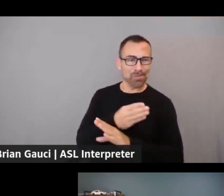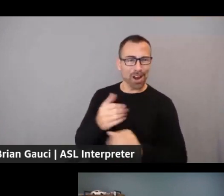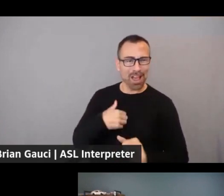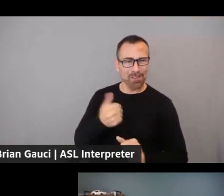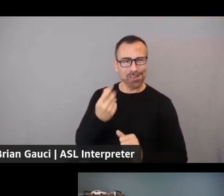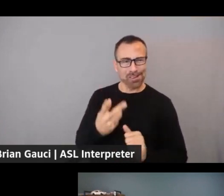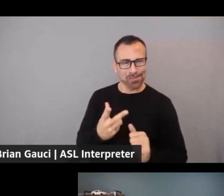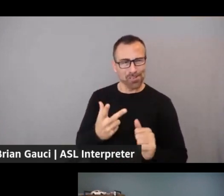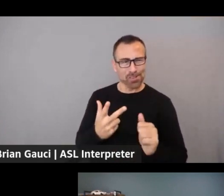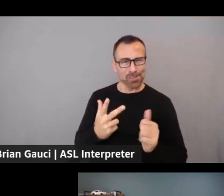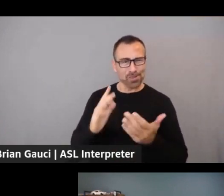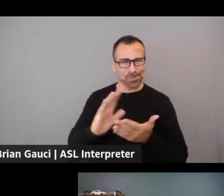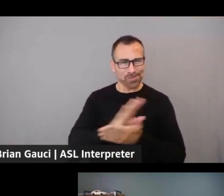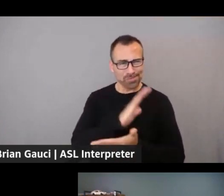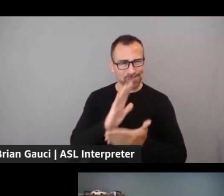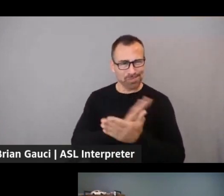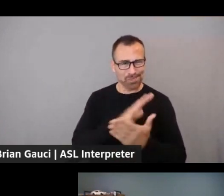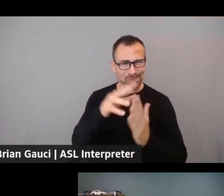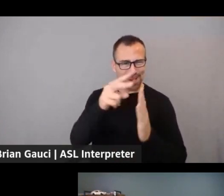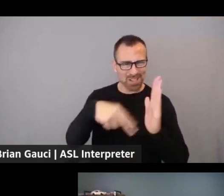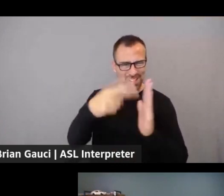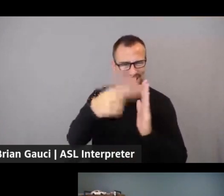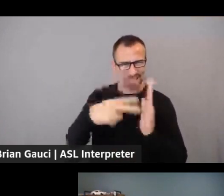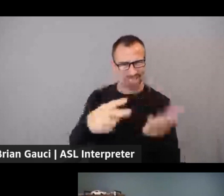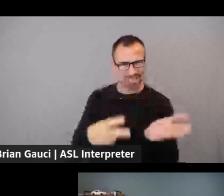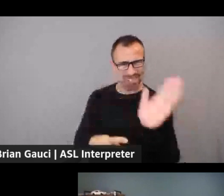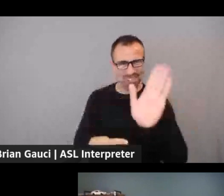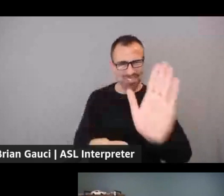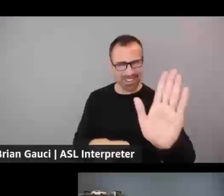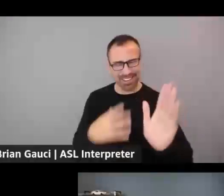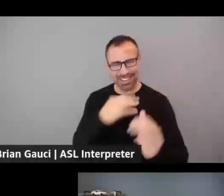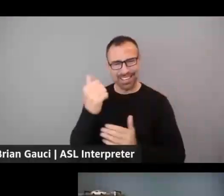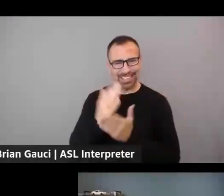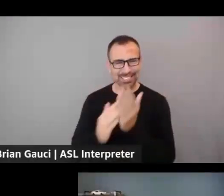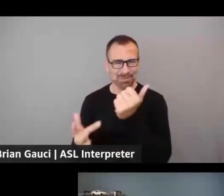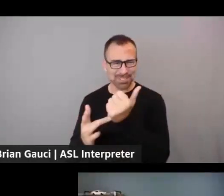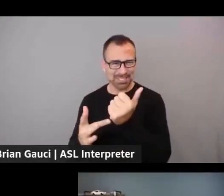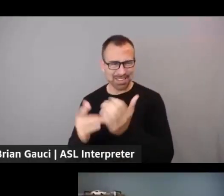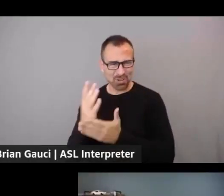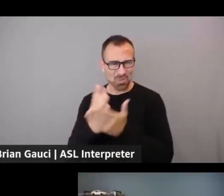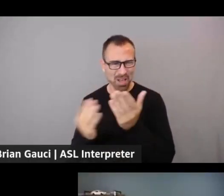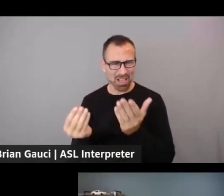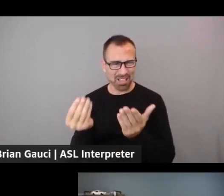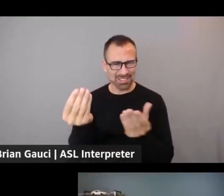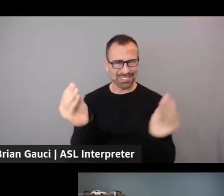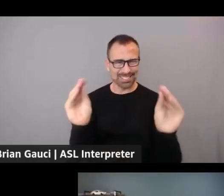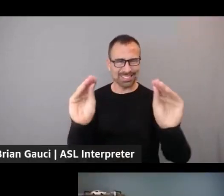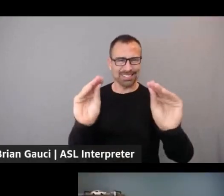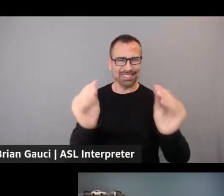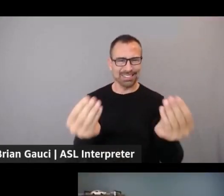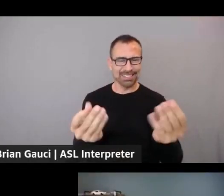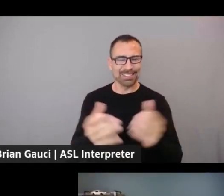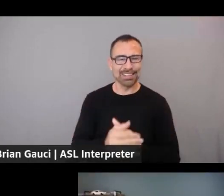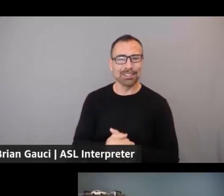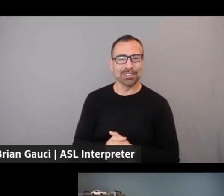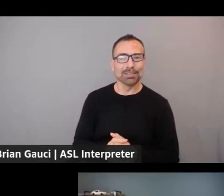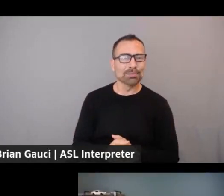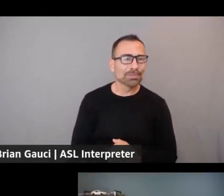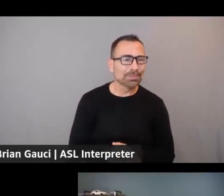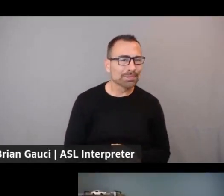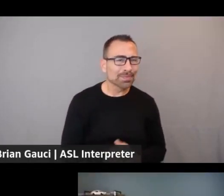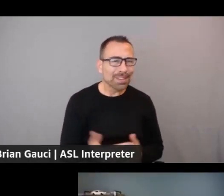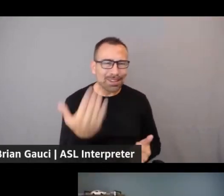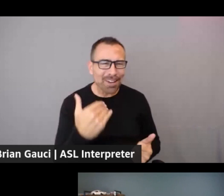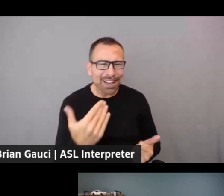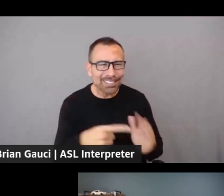and a few more technical pieces on top of this model description. Show it to us, Kyle. Come on.